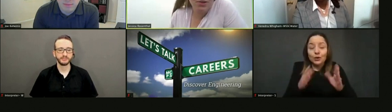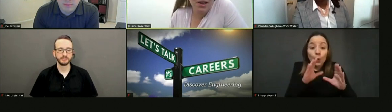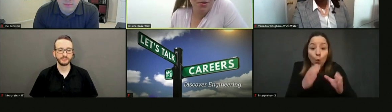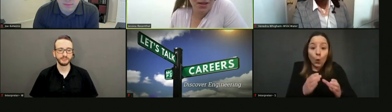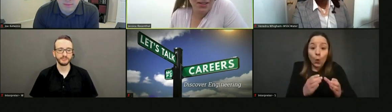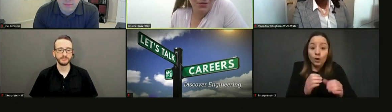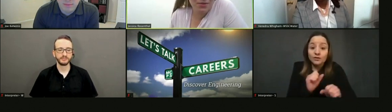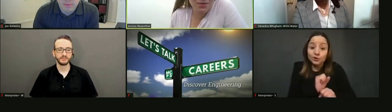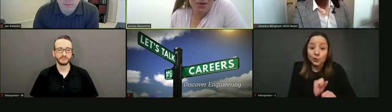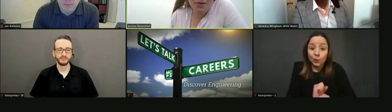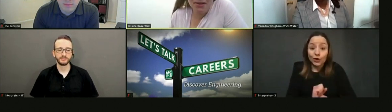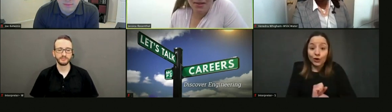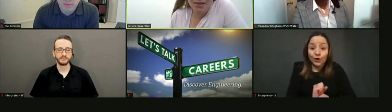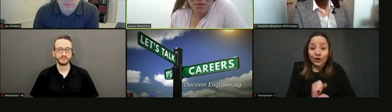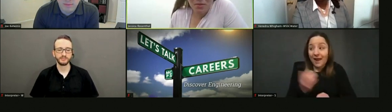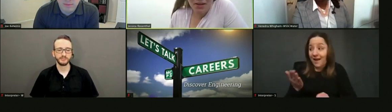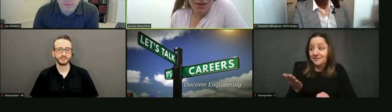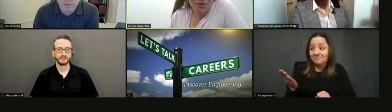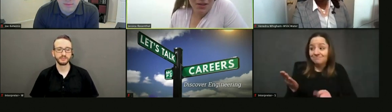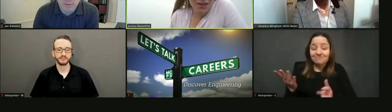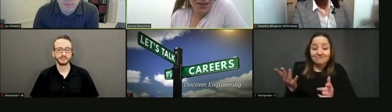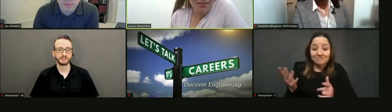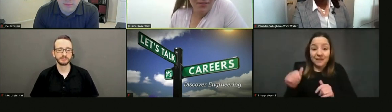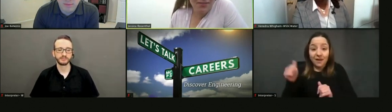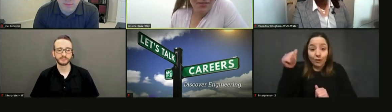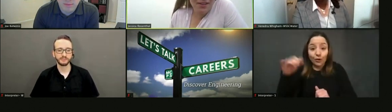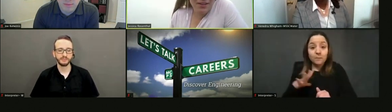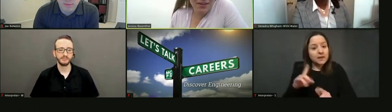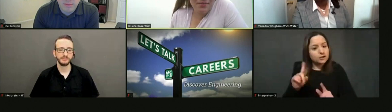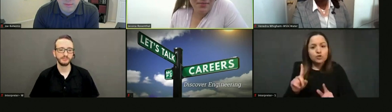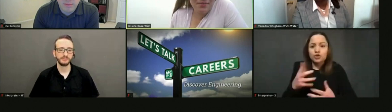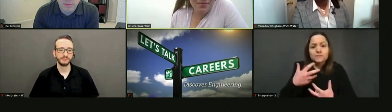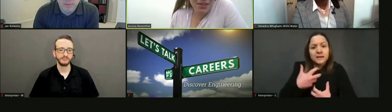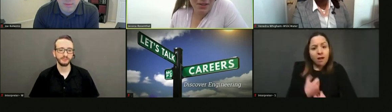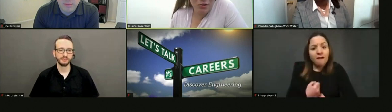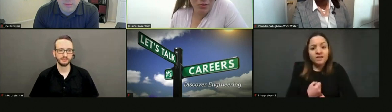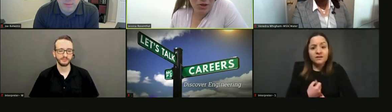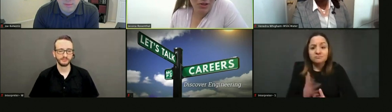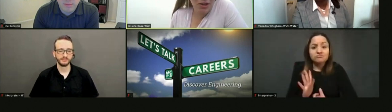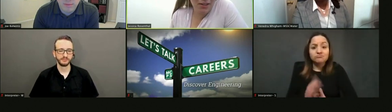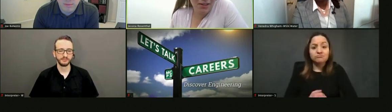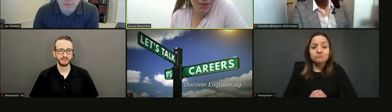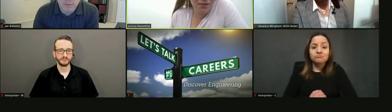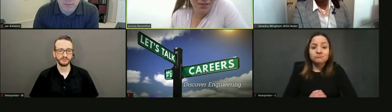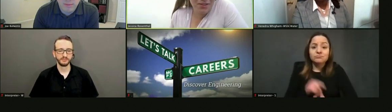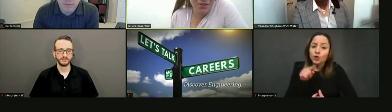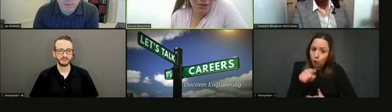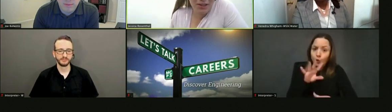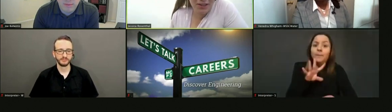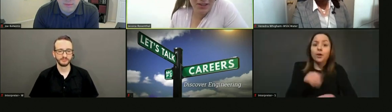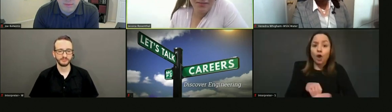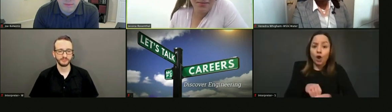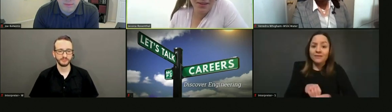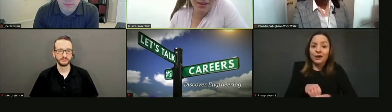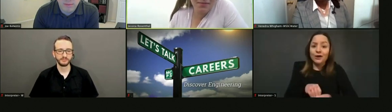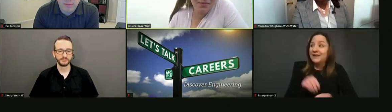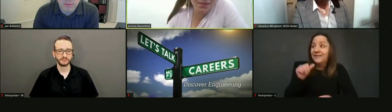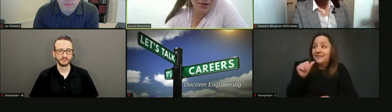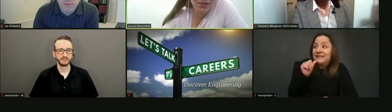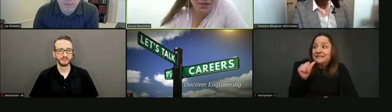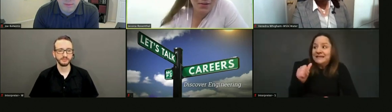coursework as all the other guys in the room. So being confident and yeah, you belong there, even if it doesn't look